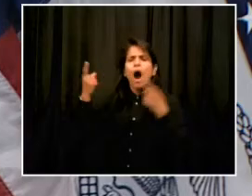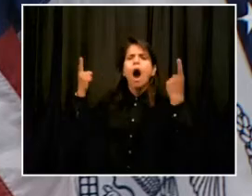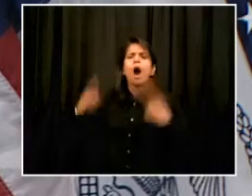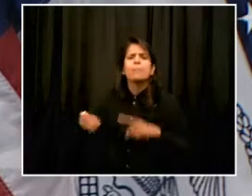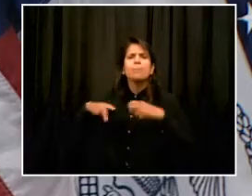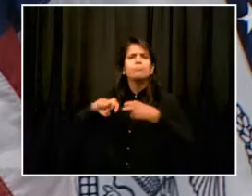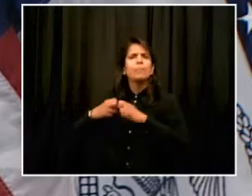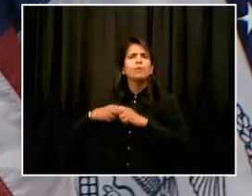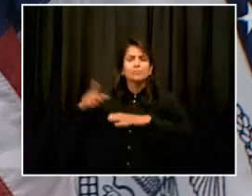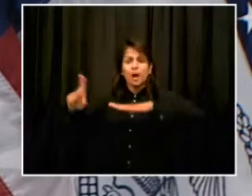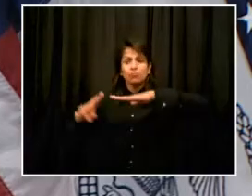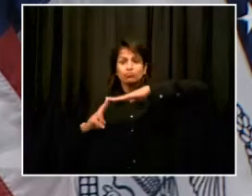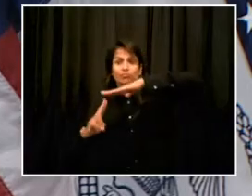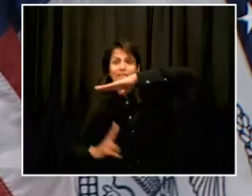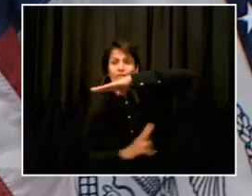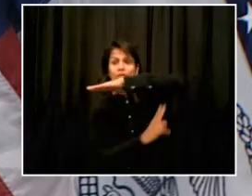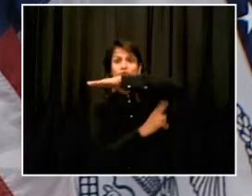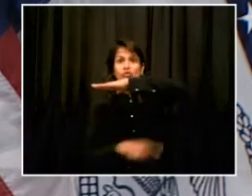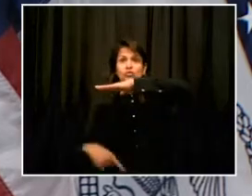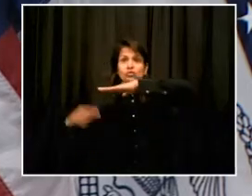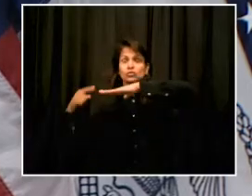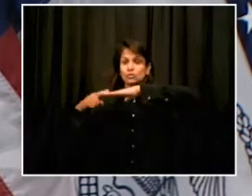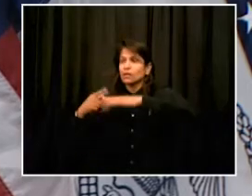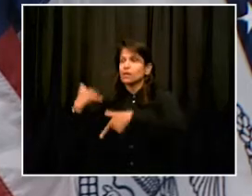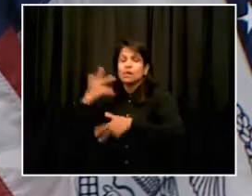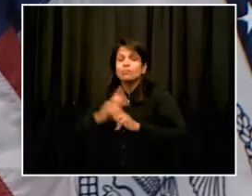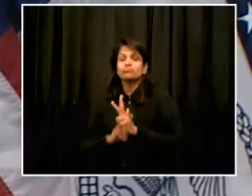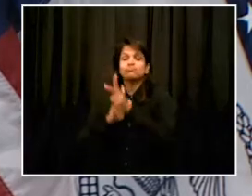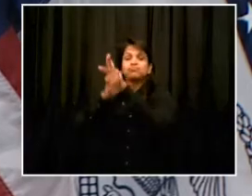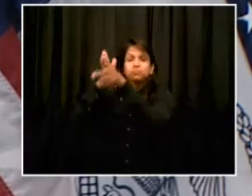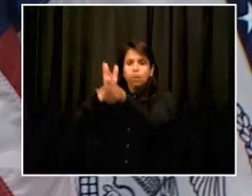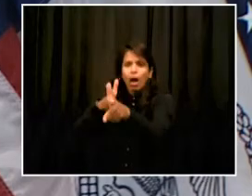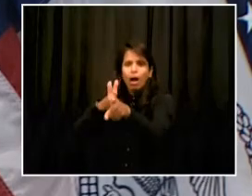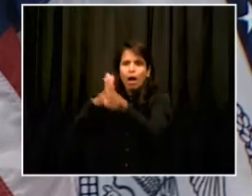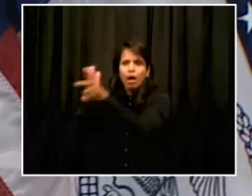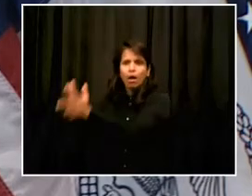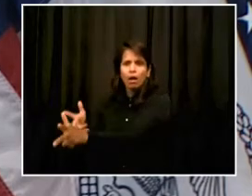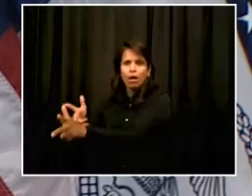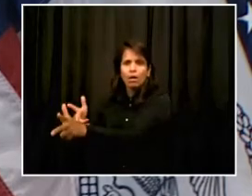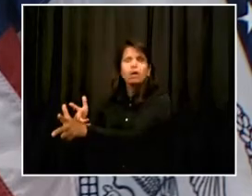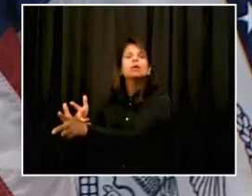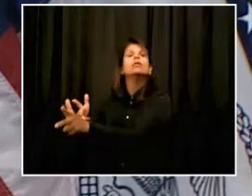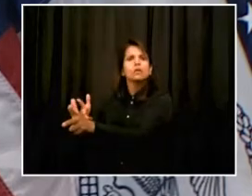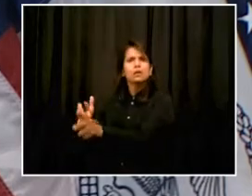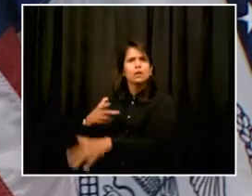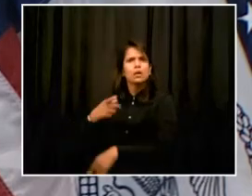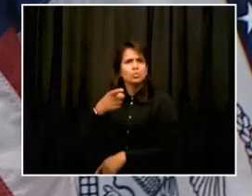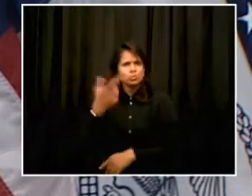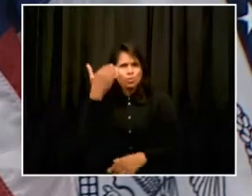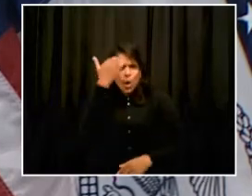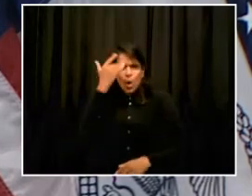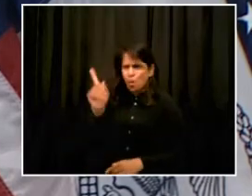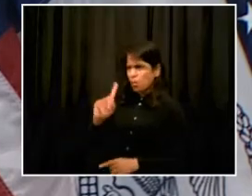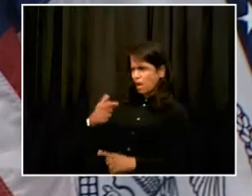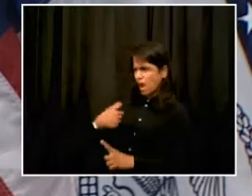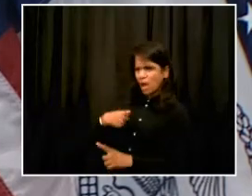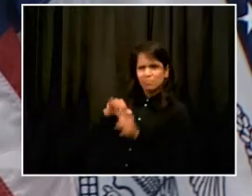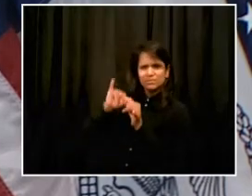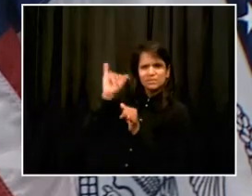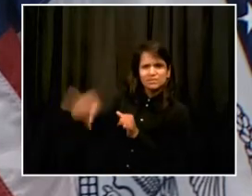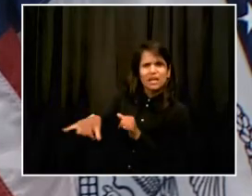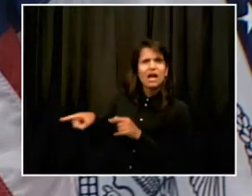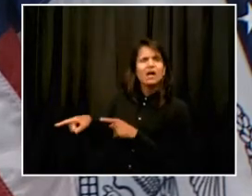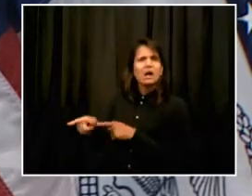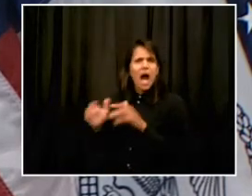Henry, I'll start, and then Dr. Long will add if he wants. Look, there is no question,